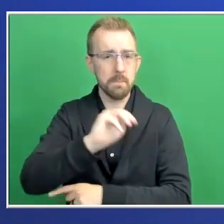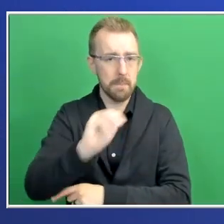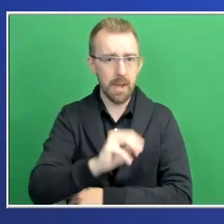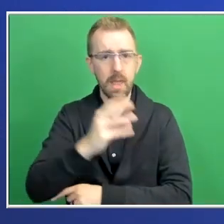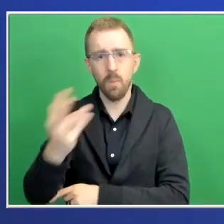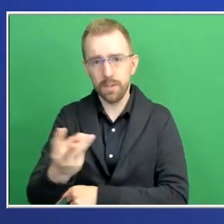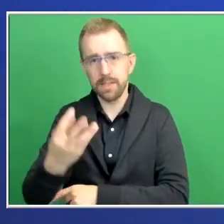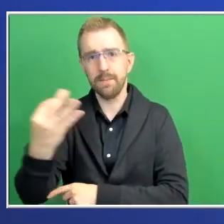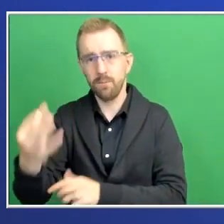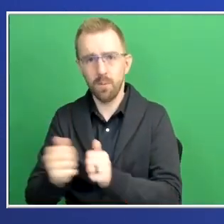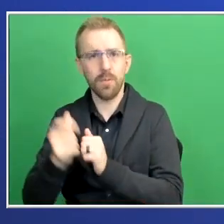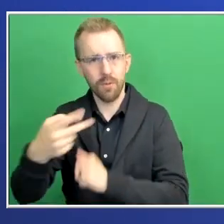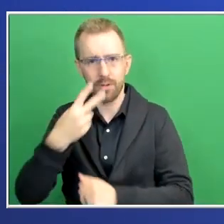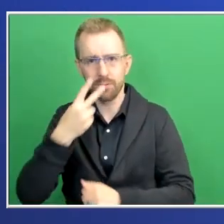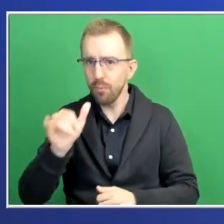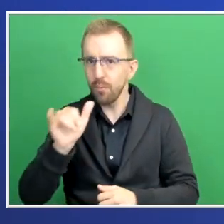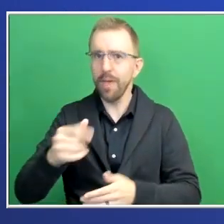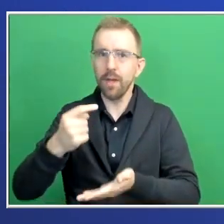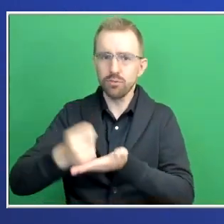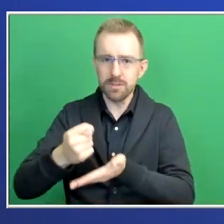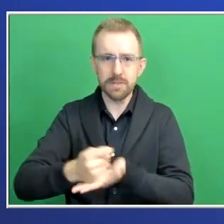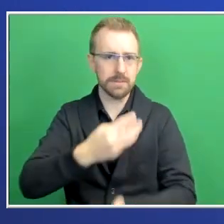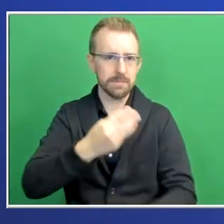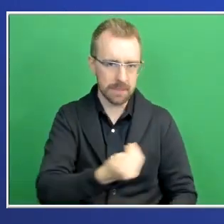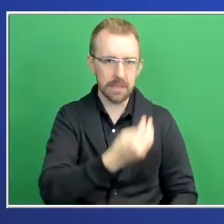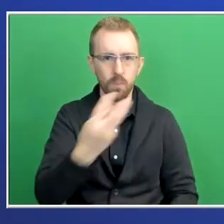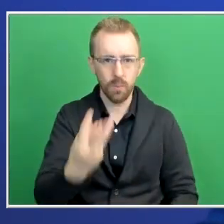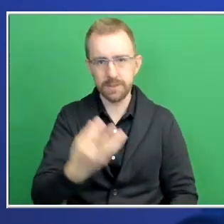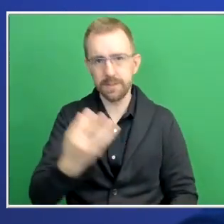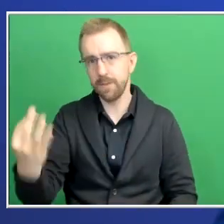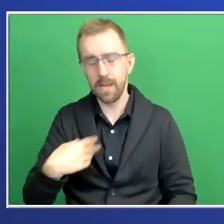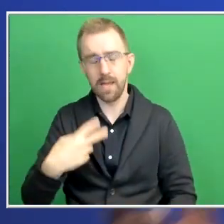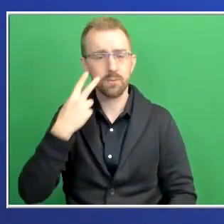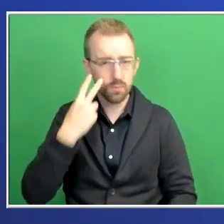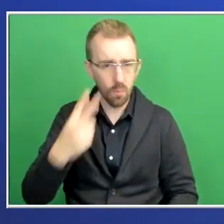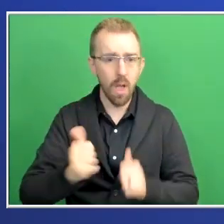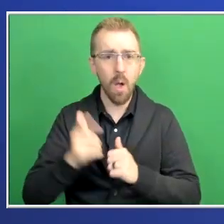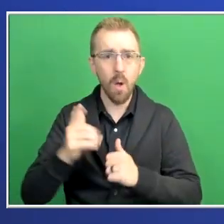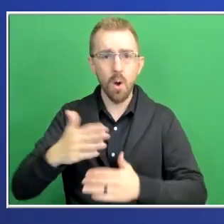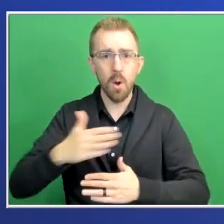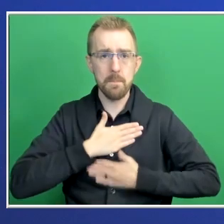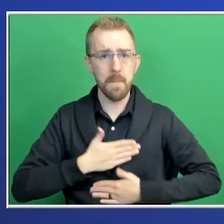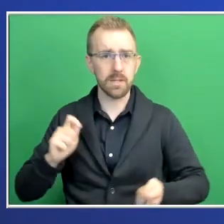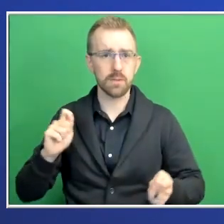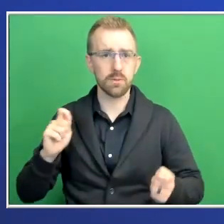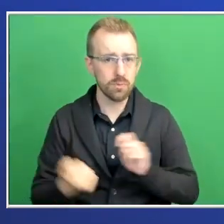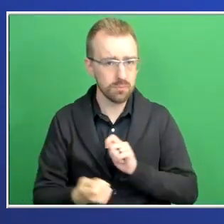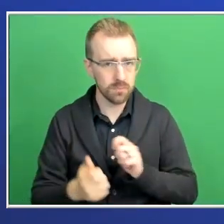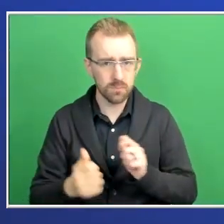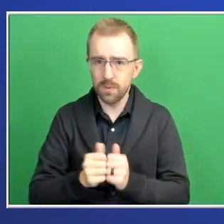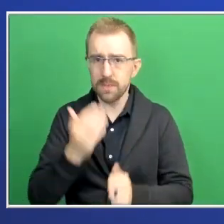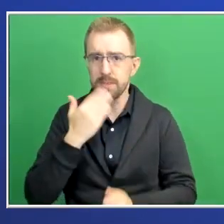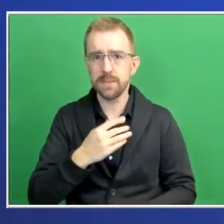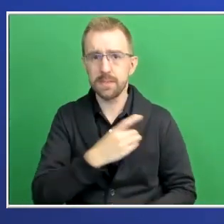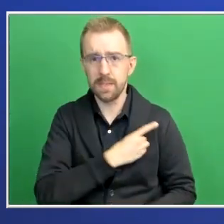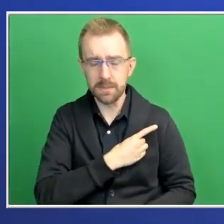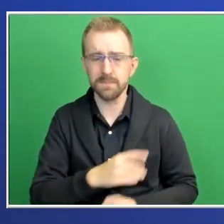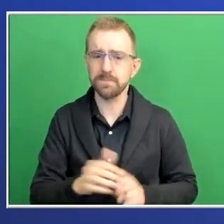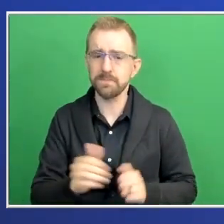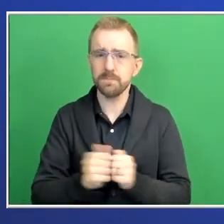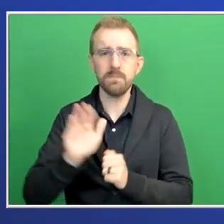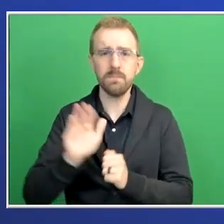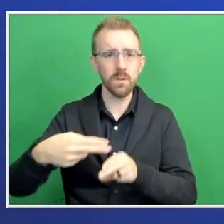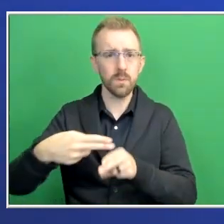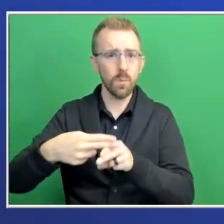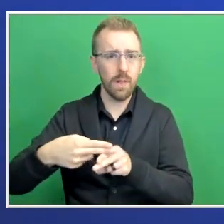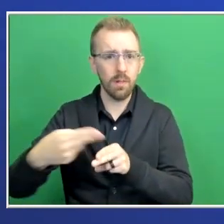get dialysis Monday, Wednesday, Friday. I see how her body changed with the diabetes, with her weight loss, with